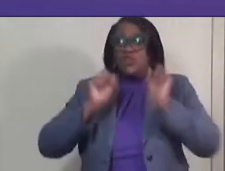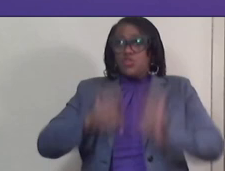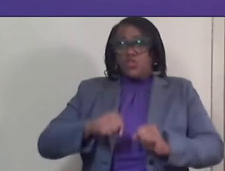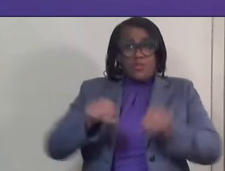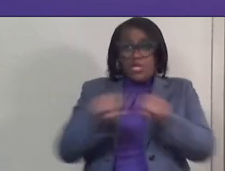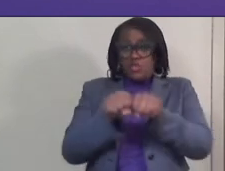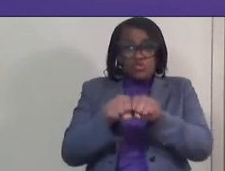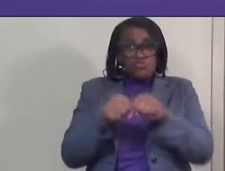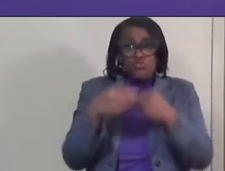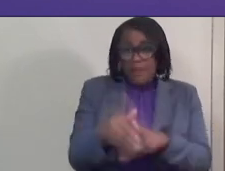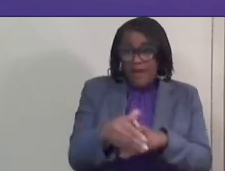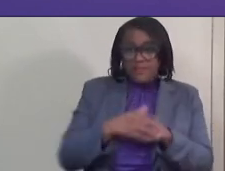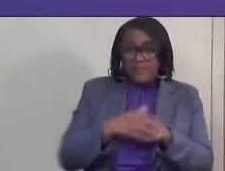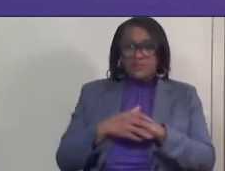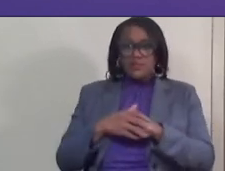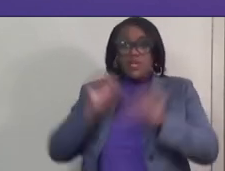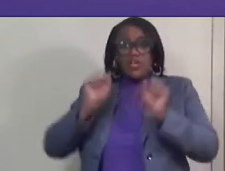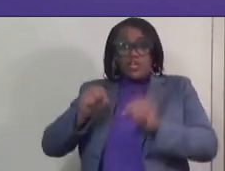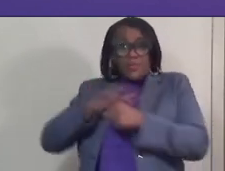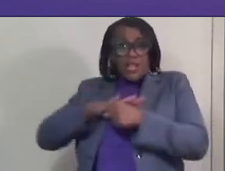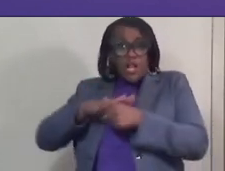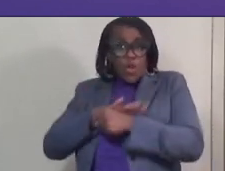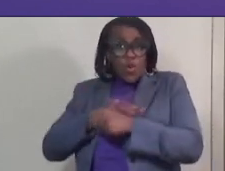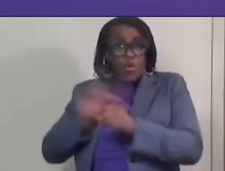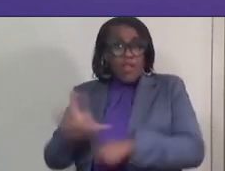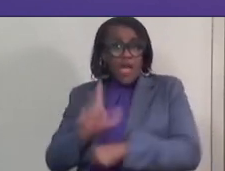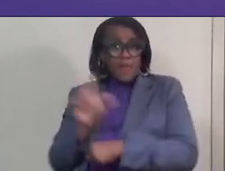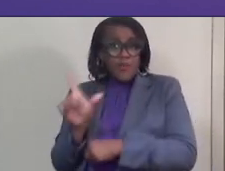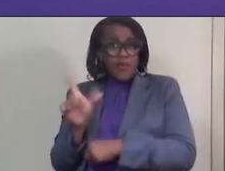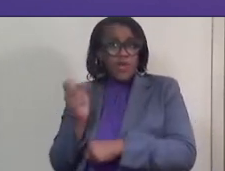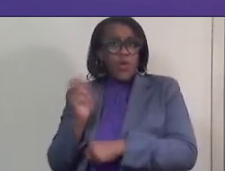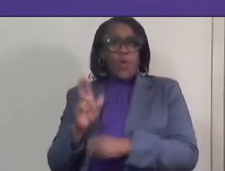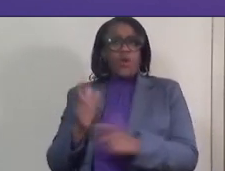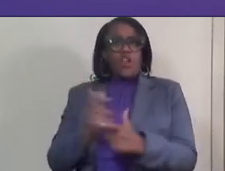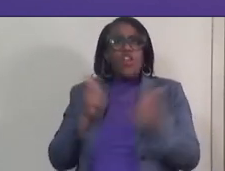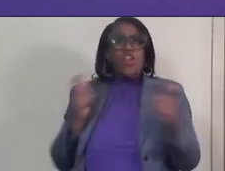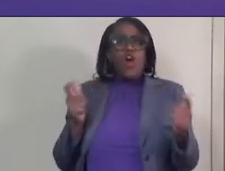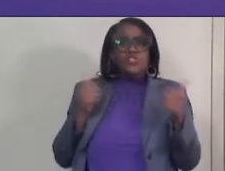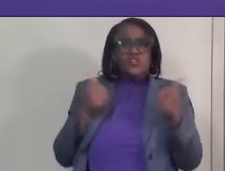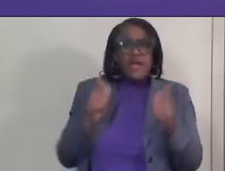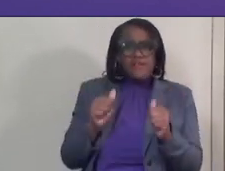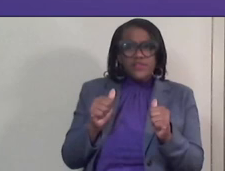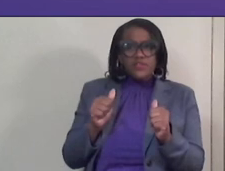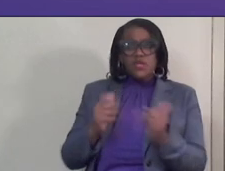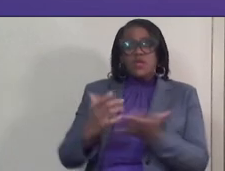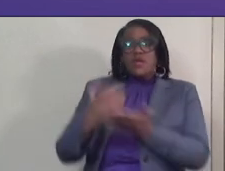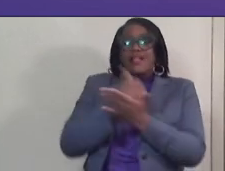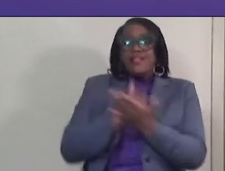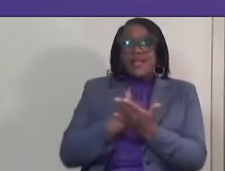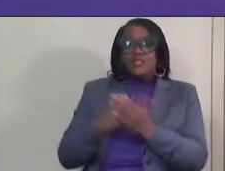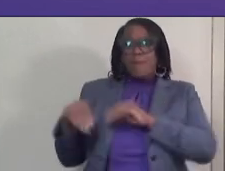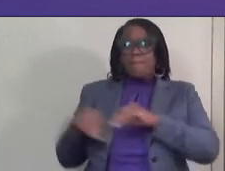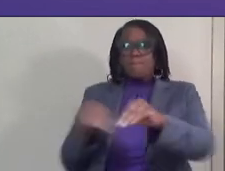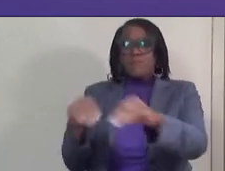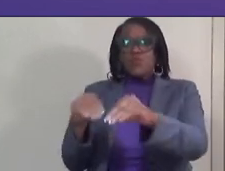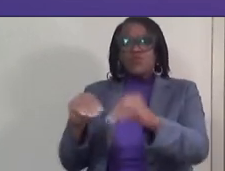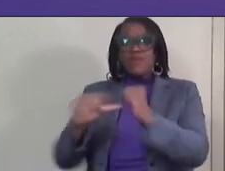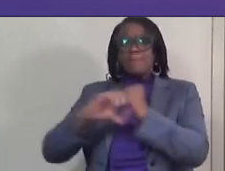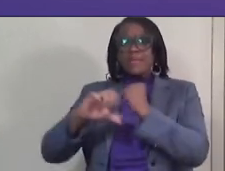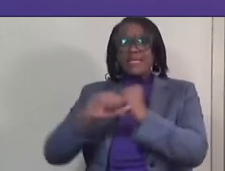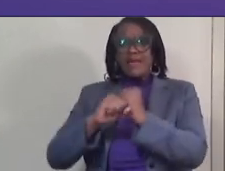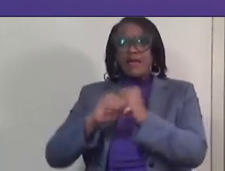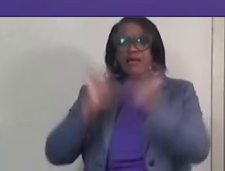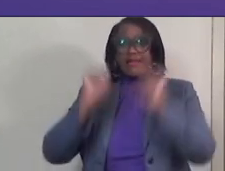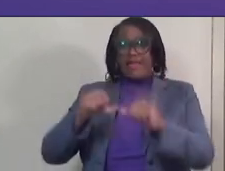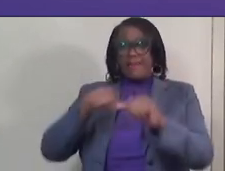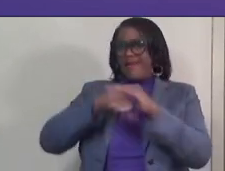it could be your local library, or it could be these larger efforts to collect movement media that can be then